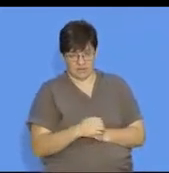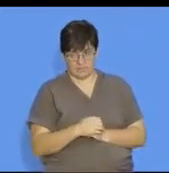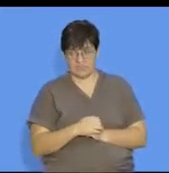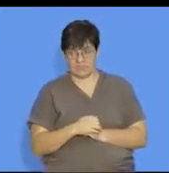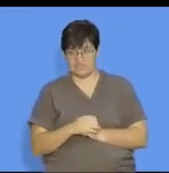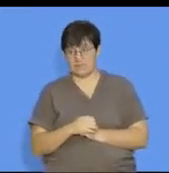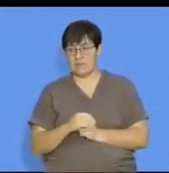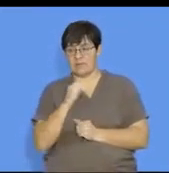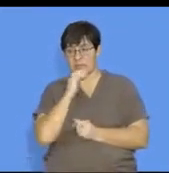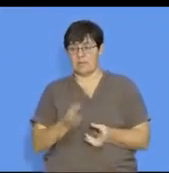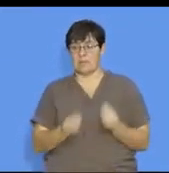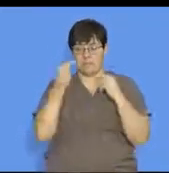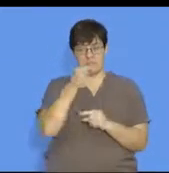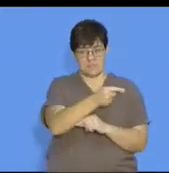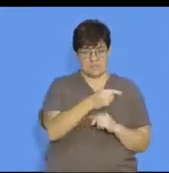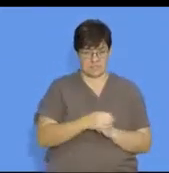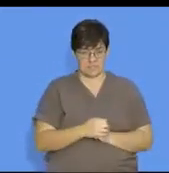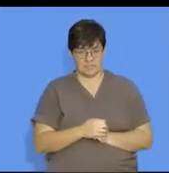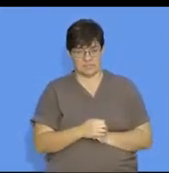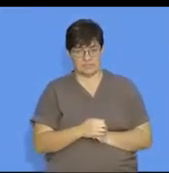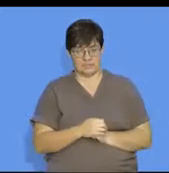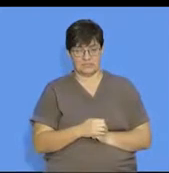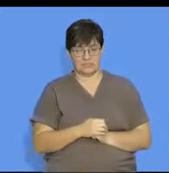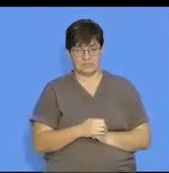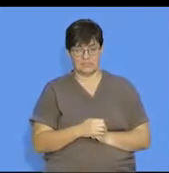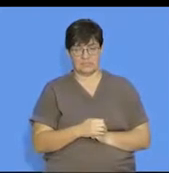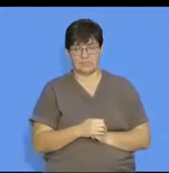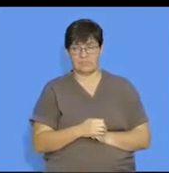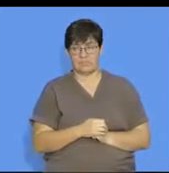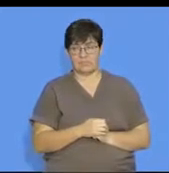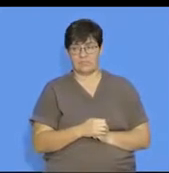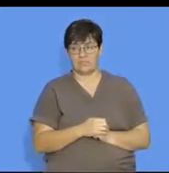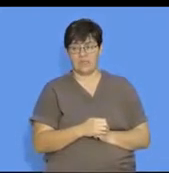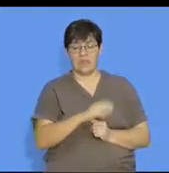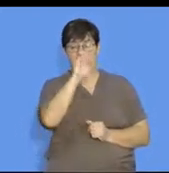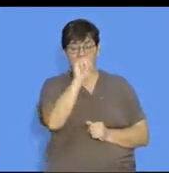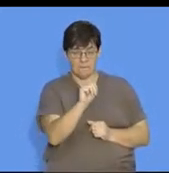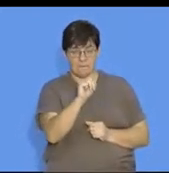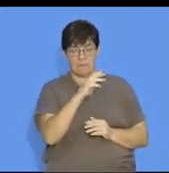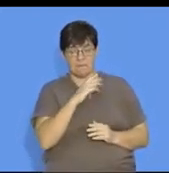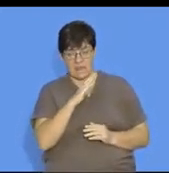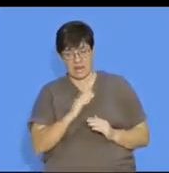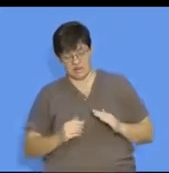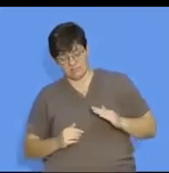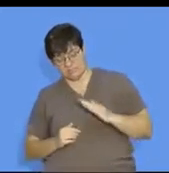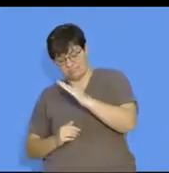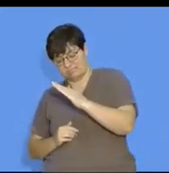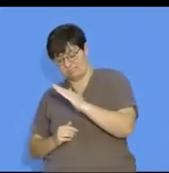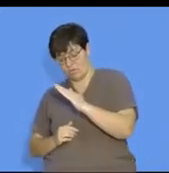law. It takes us to that. So if we remember very well, M represents the gradient,